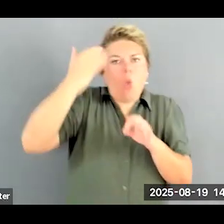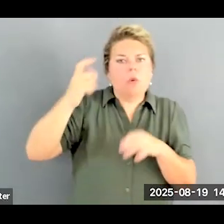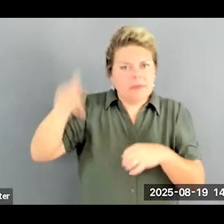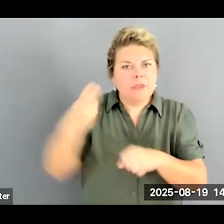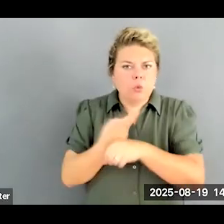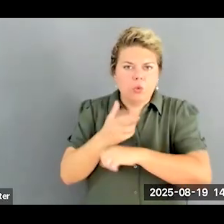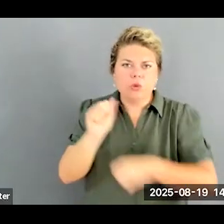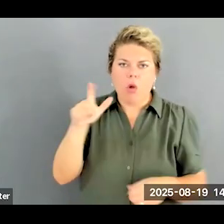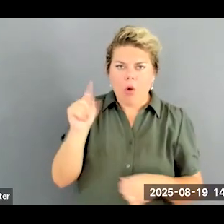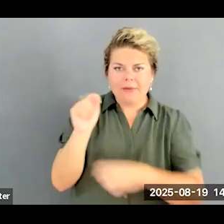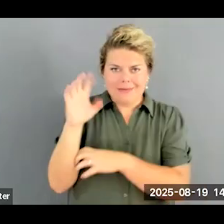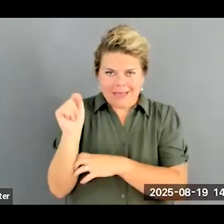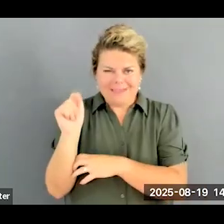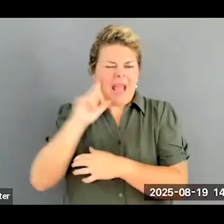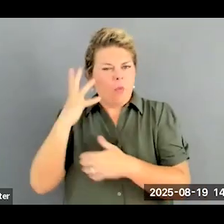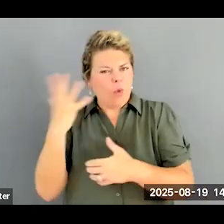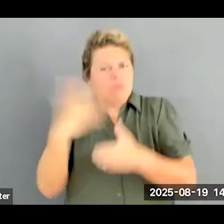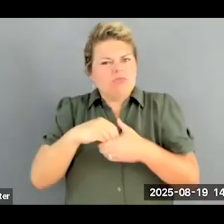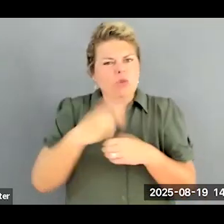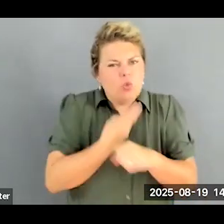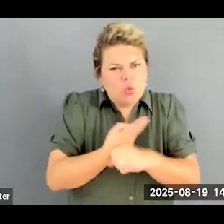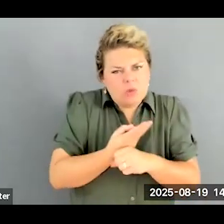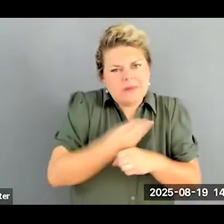ensuring that we are integrating it into our practices.